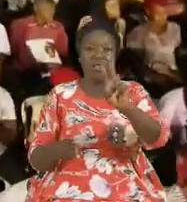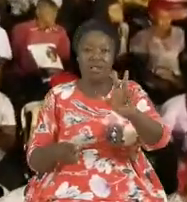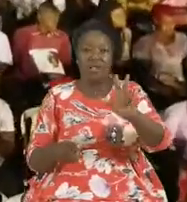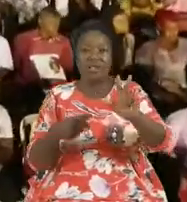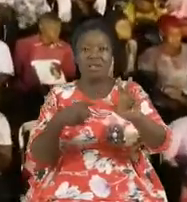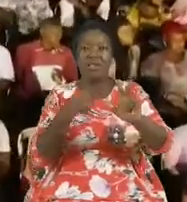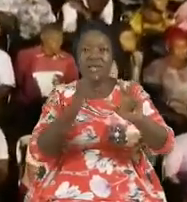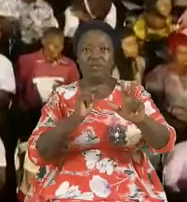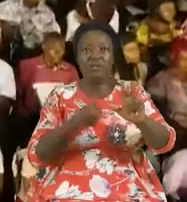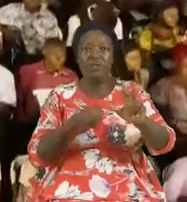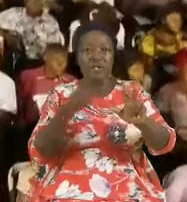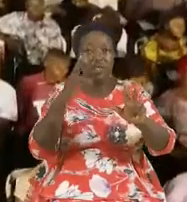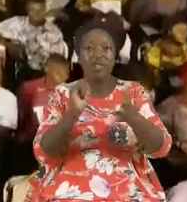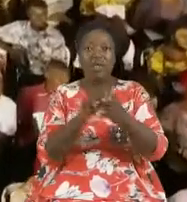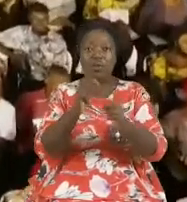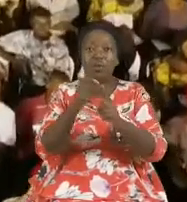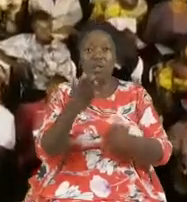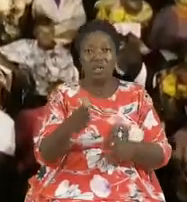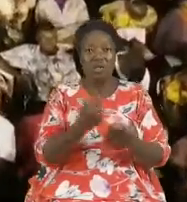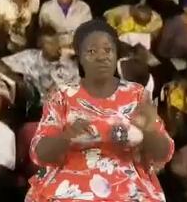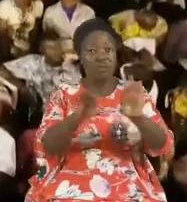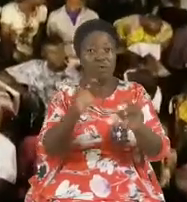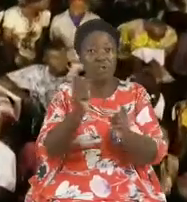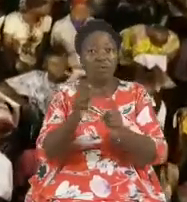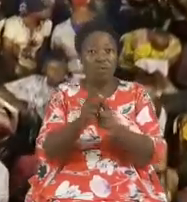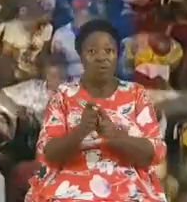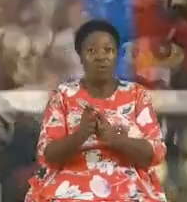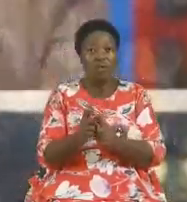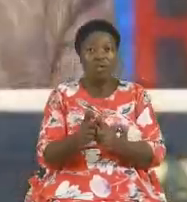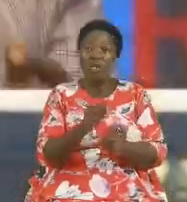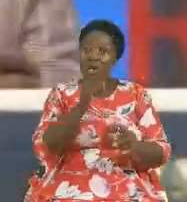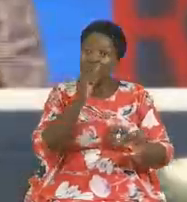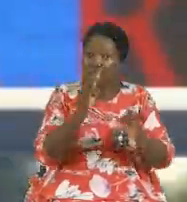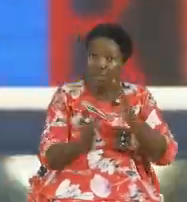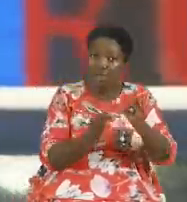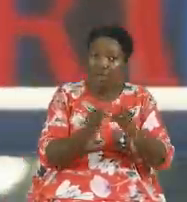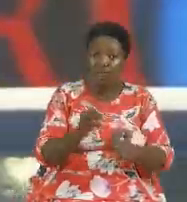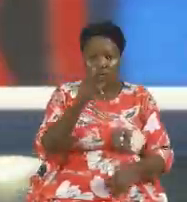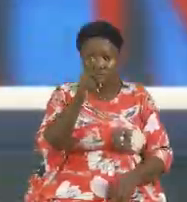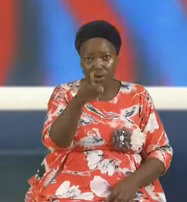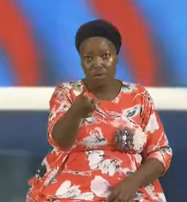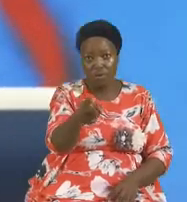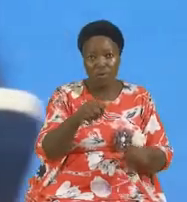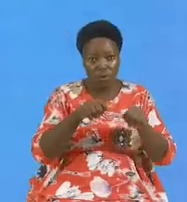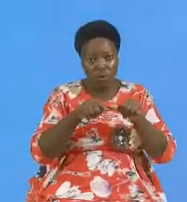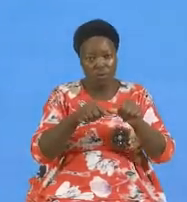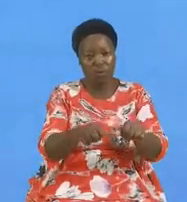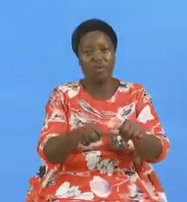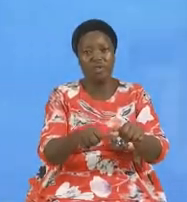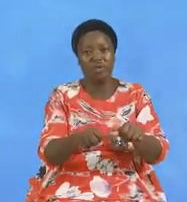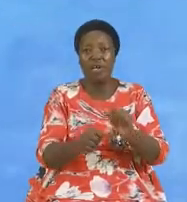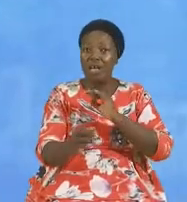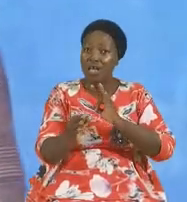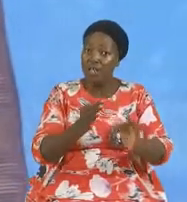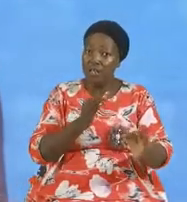his sight. Verse 23 then tells us, look at the word there, important word, if